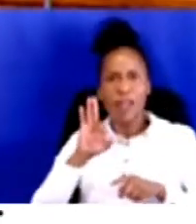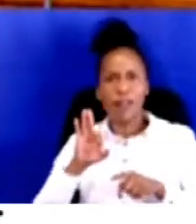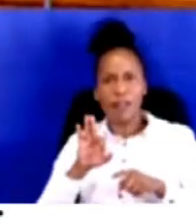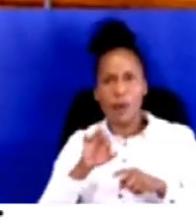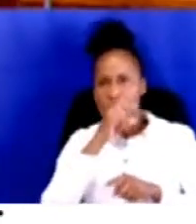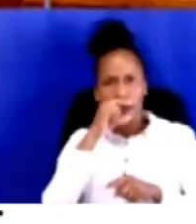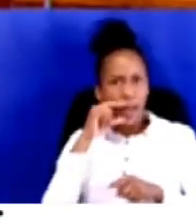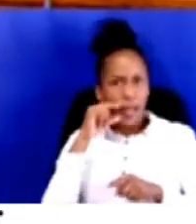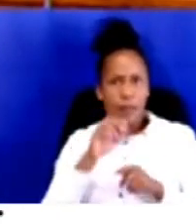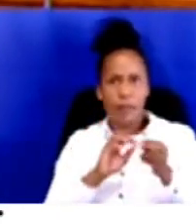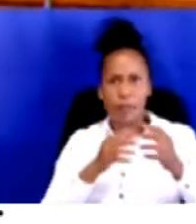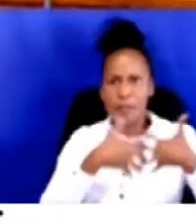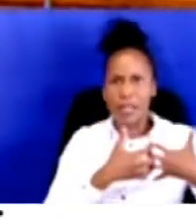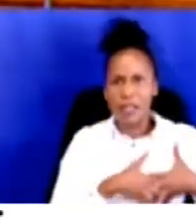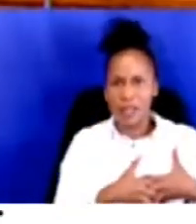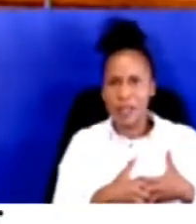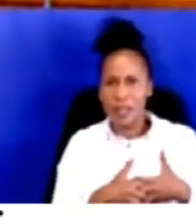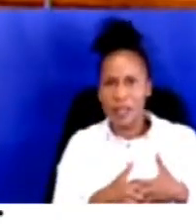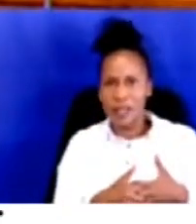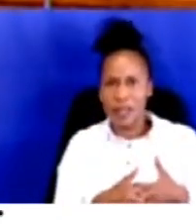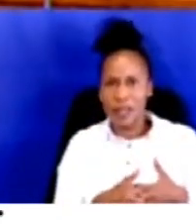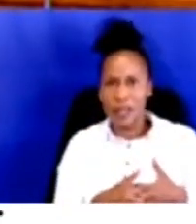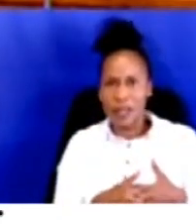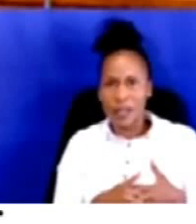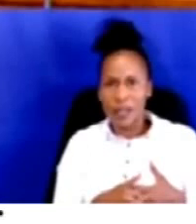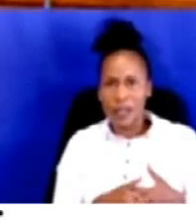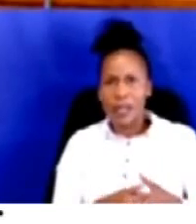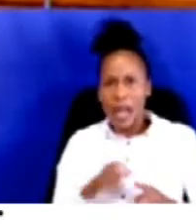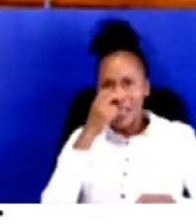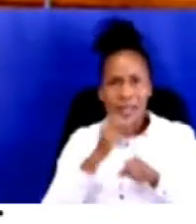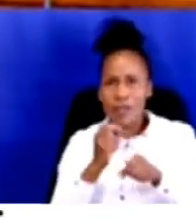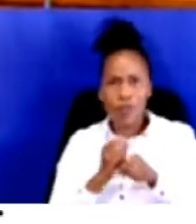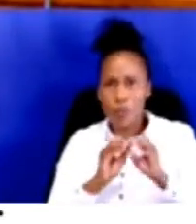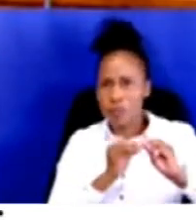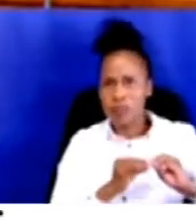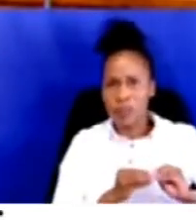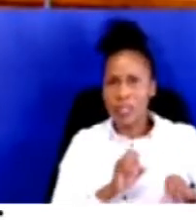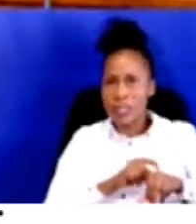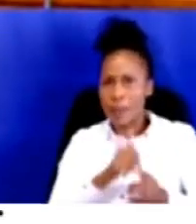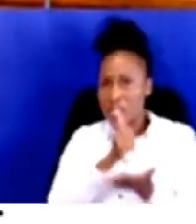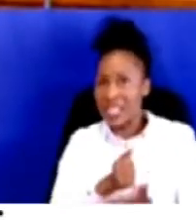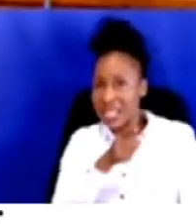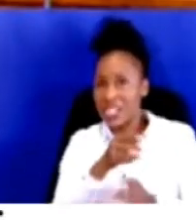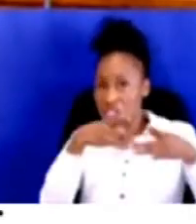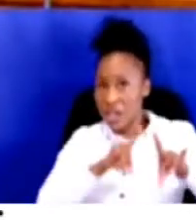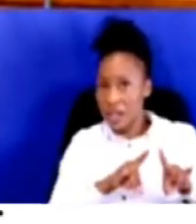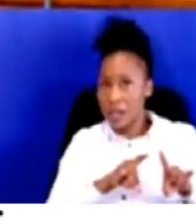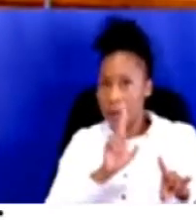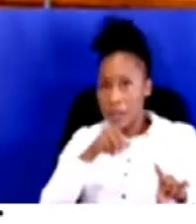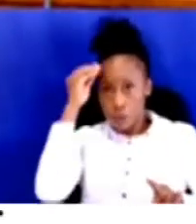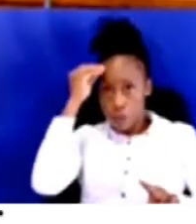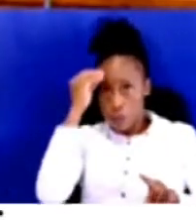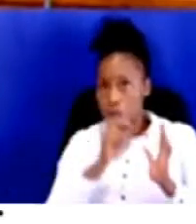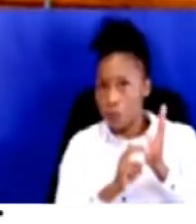of names. Moletane comes from the Free State. I just needed to correct you, Deputy Chairperson. When you sit at that chair, you should be knowing the